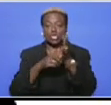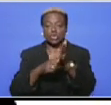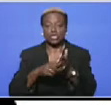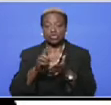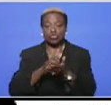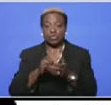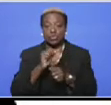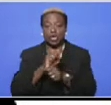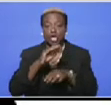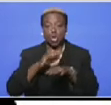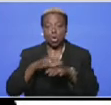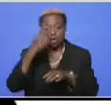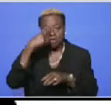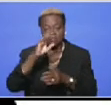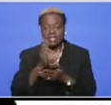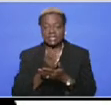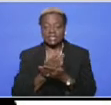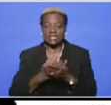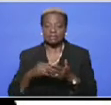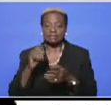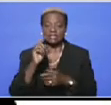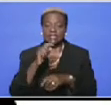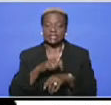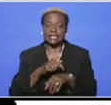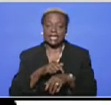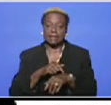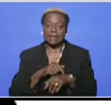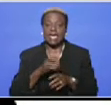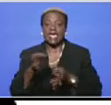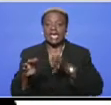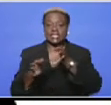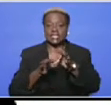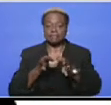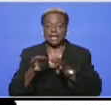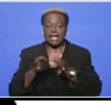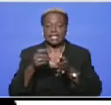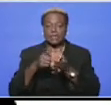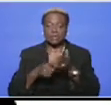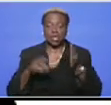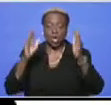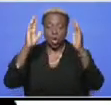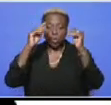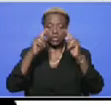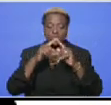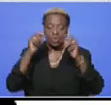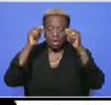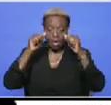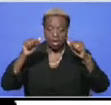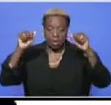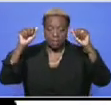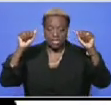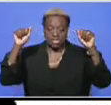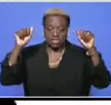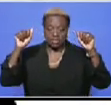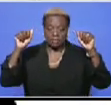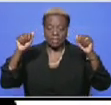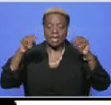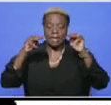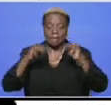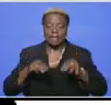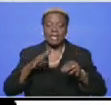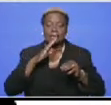time. But he explains what he hopes to accomplish through his collection. Might be inspired to start their